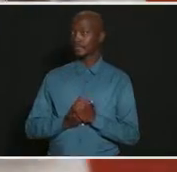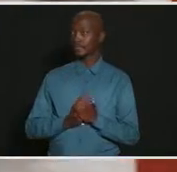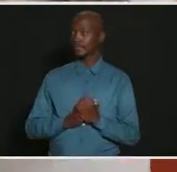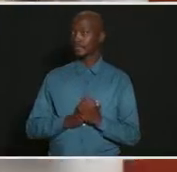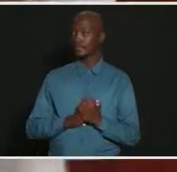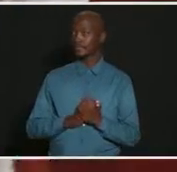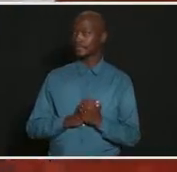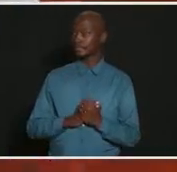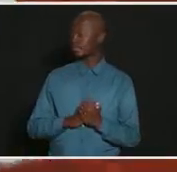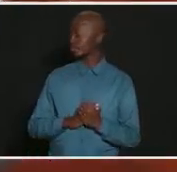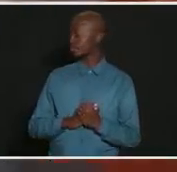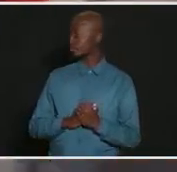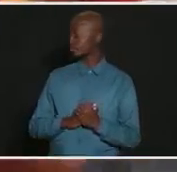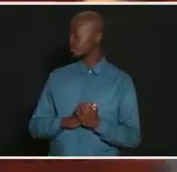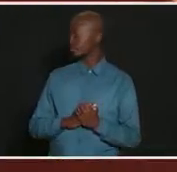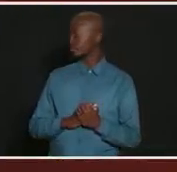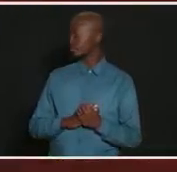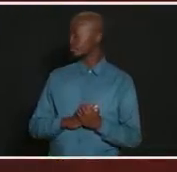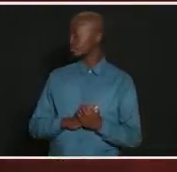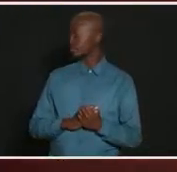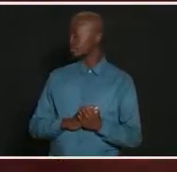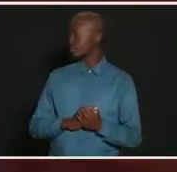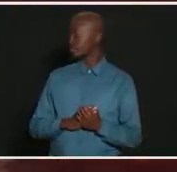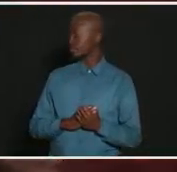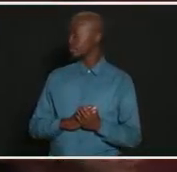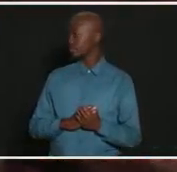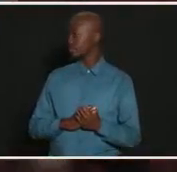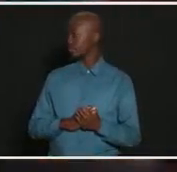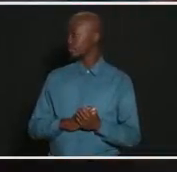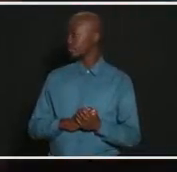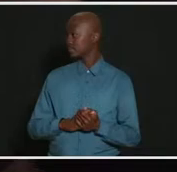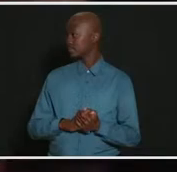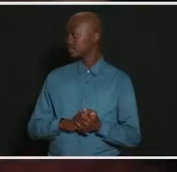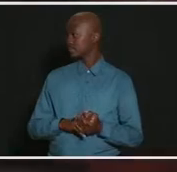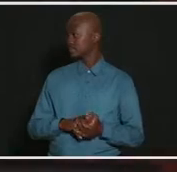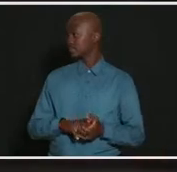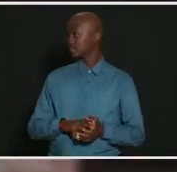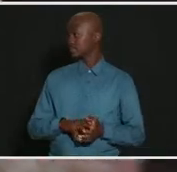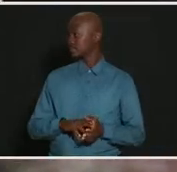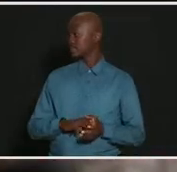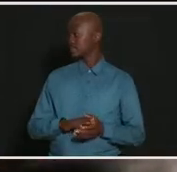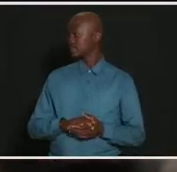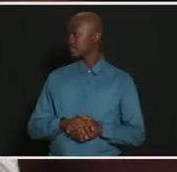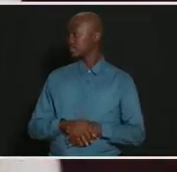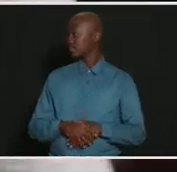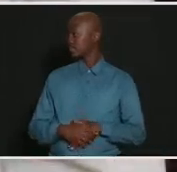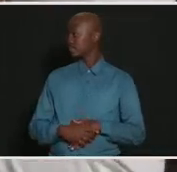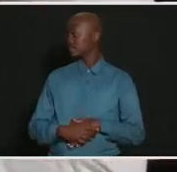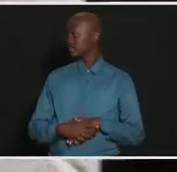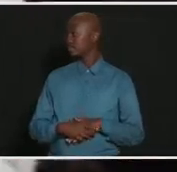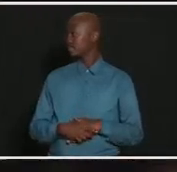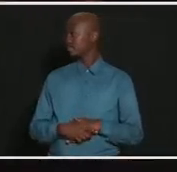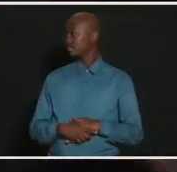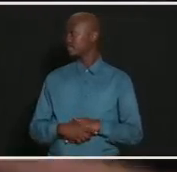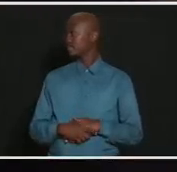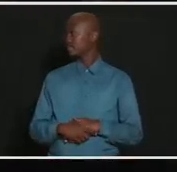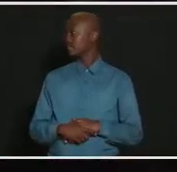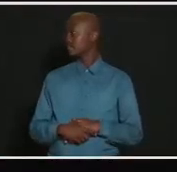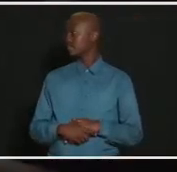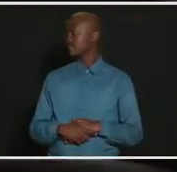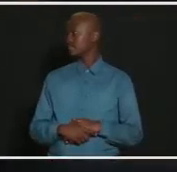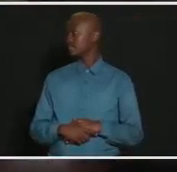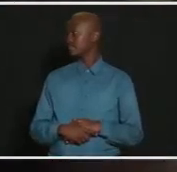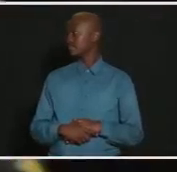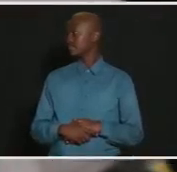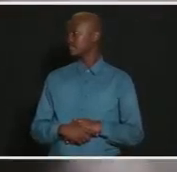rendered number two number three number four number five number six